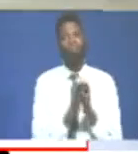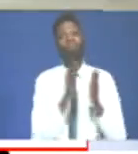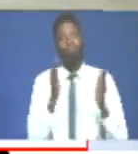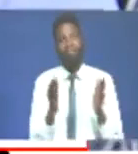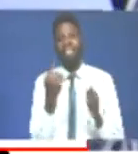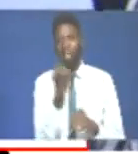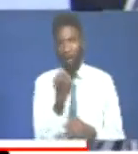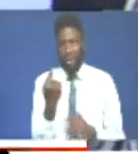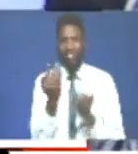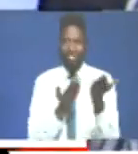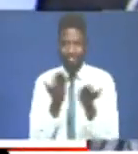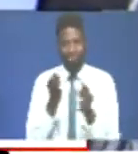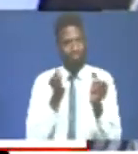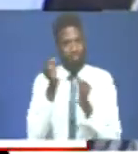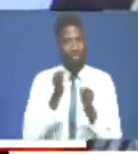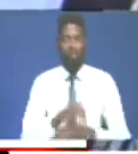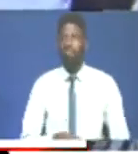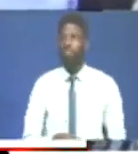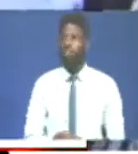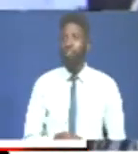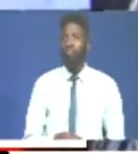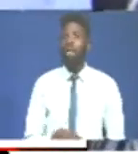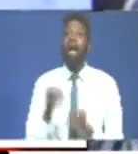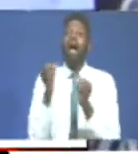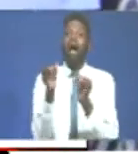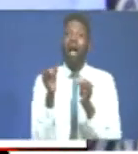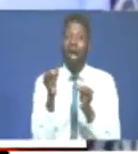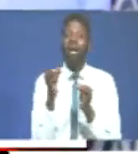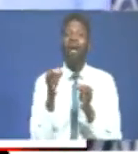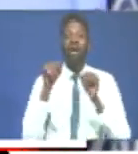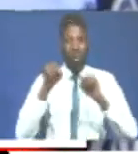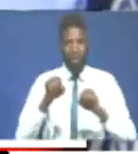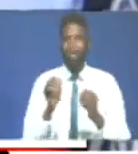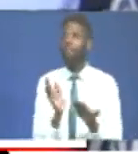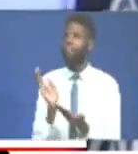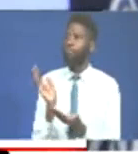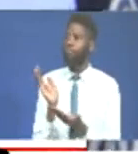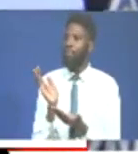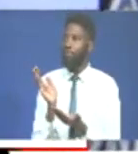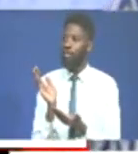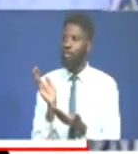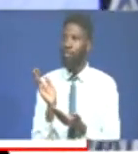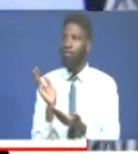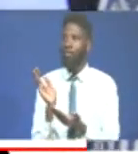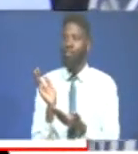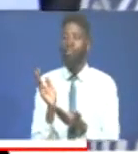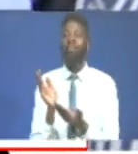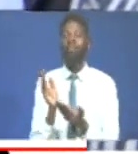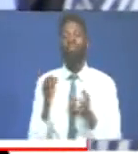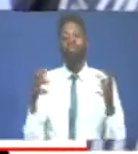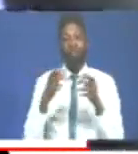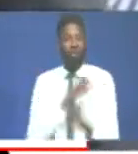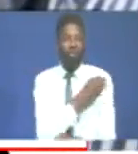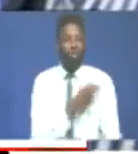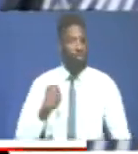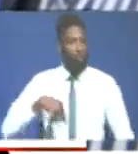sought. It becomes an accountability tool for the health facility. And we, as clients, as the members